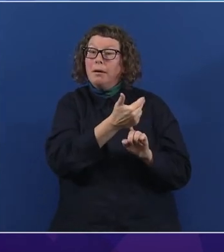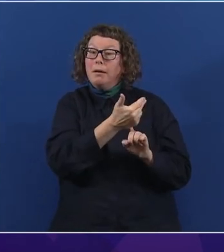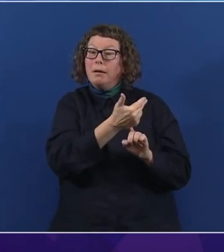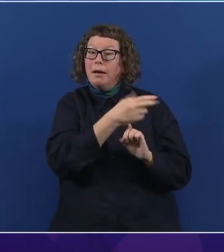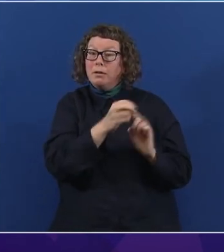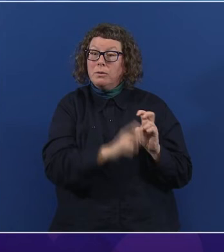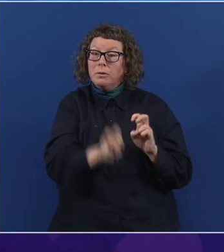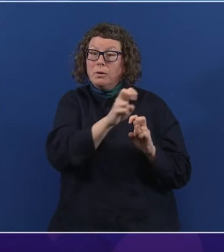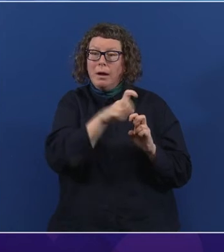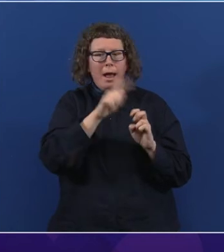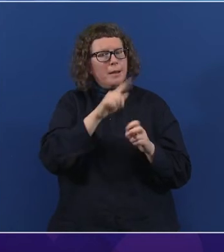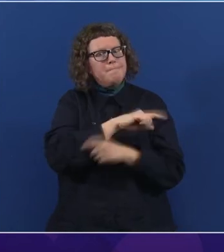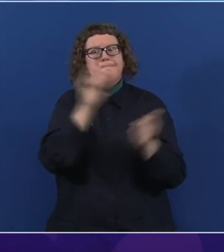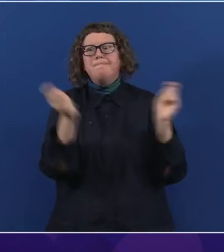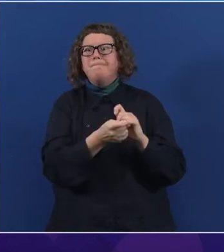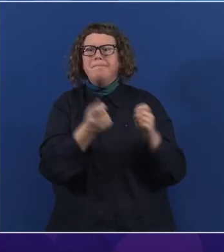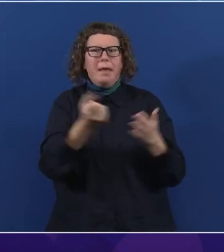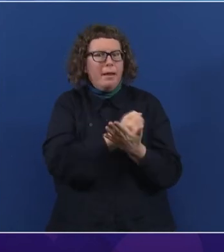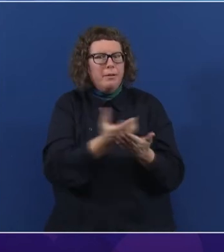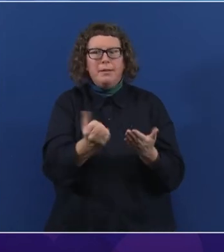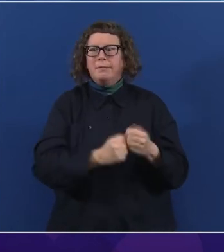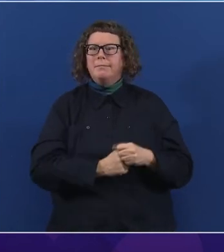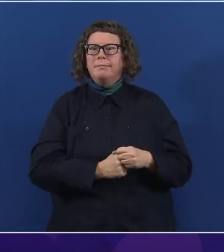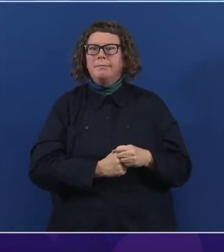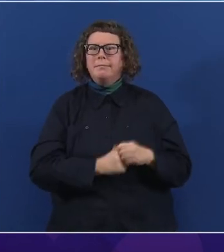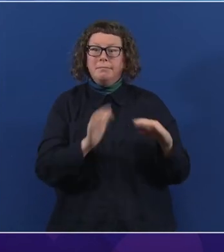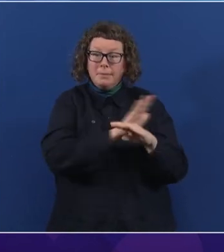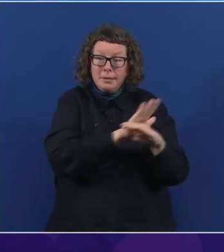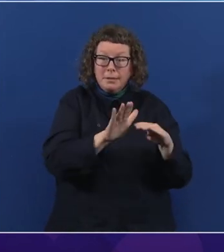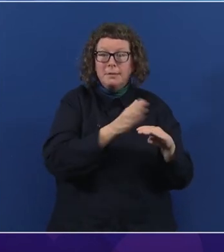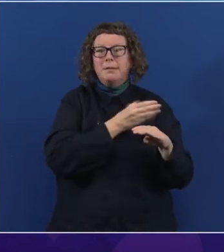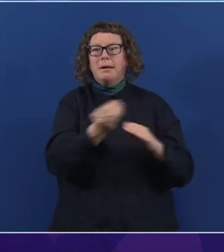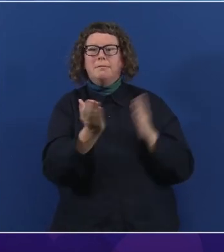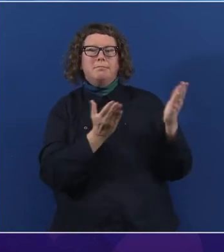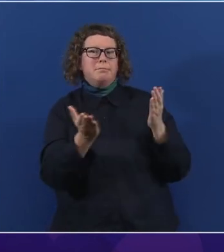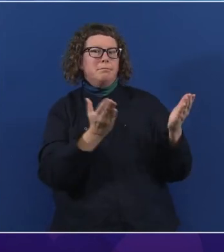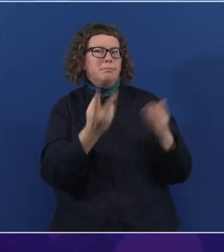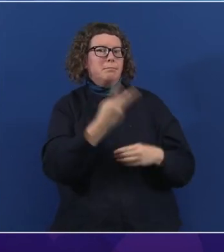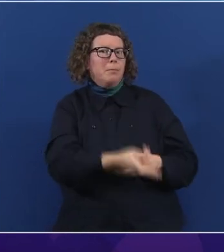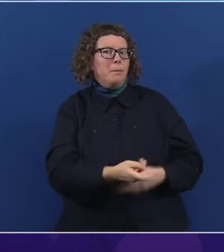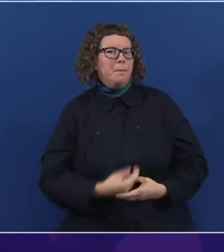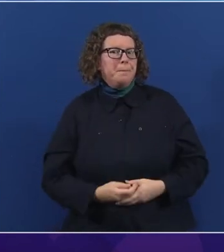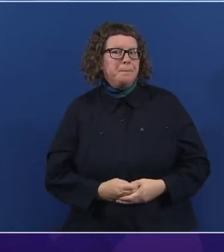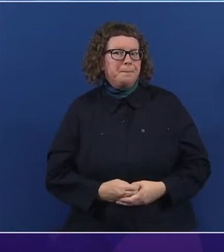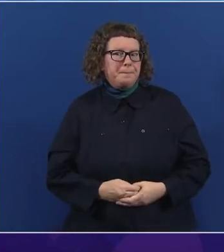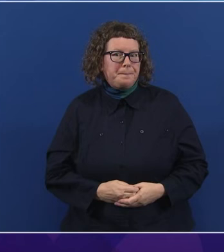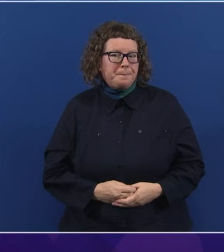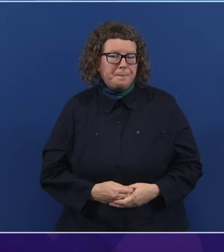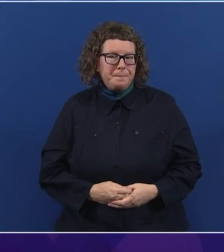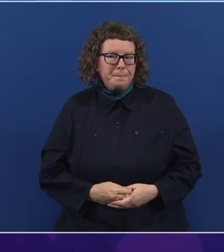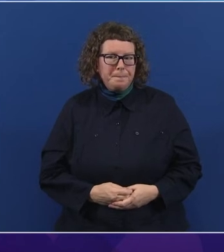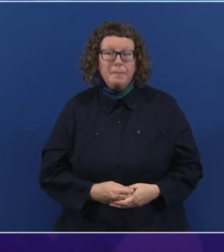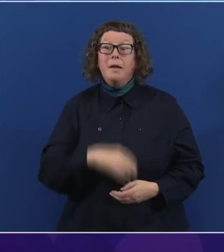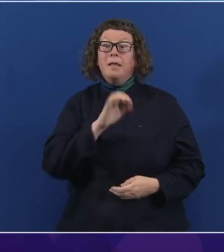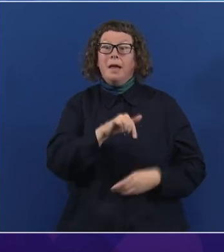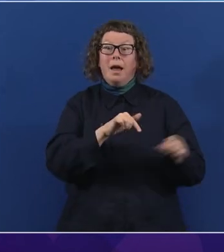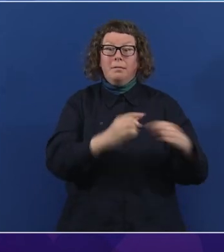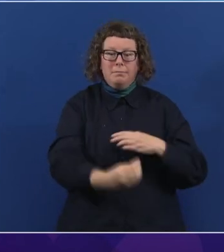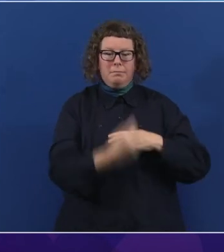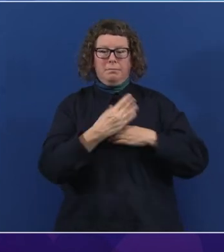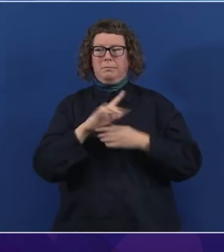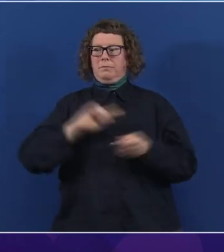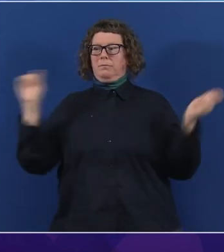example, have made wholesale changes to their business and service models. This is